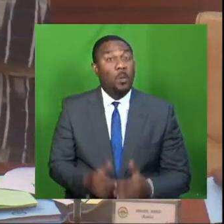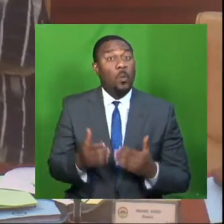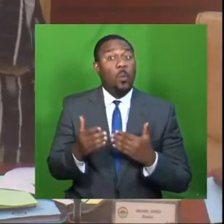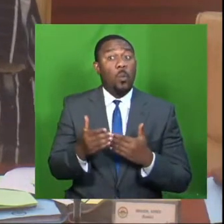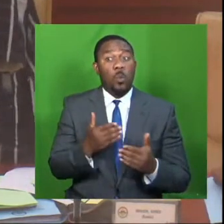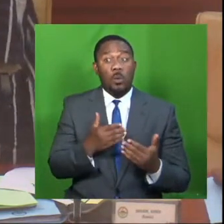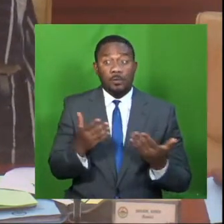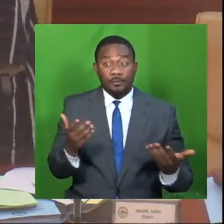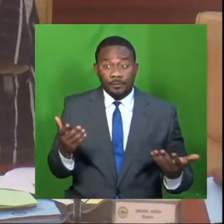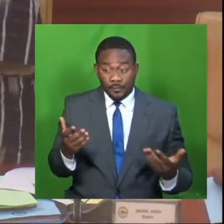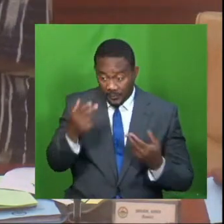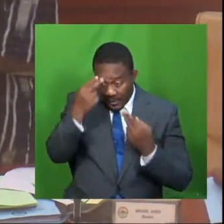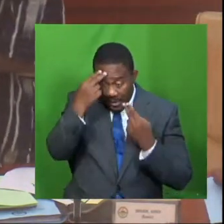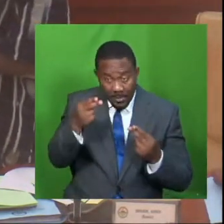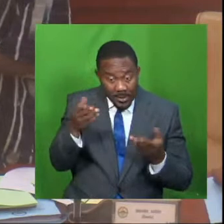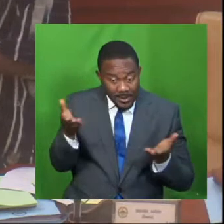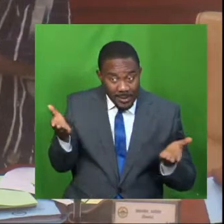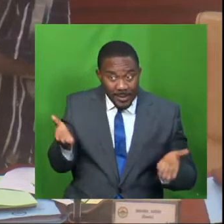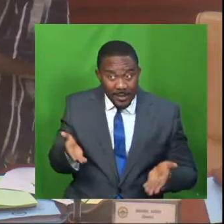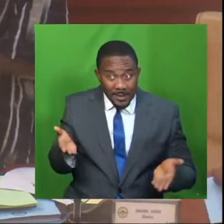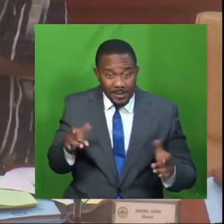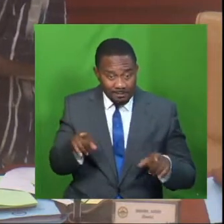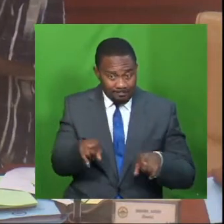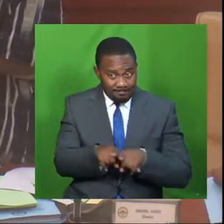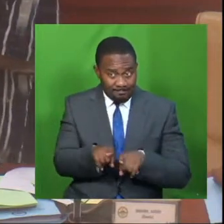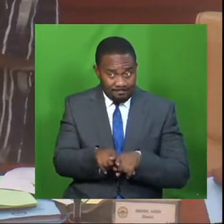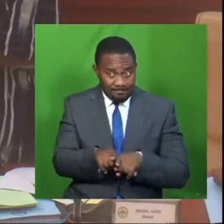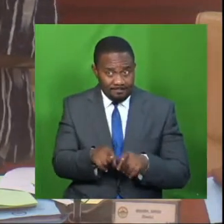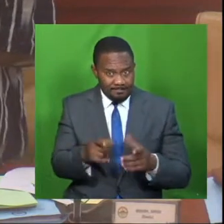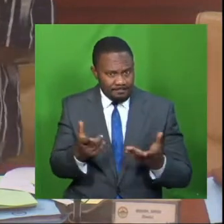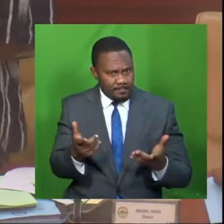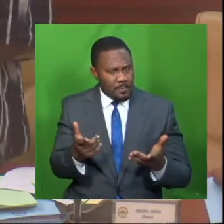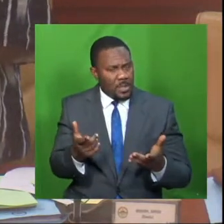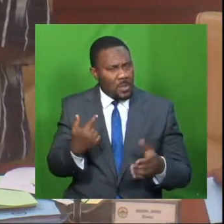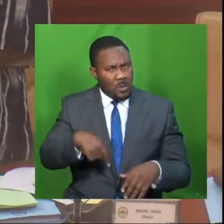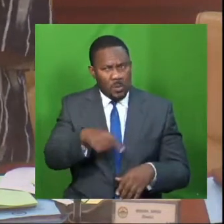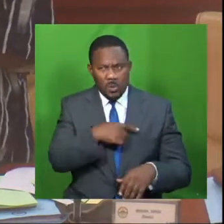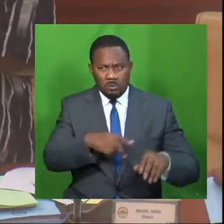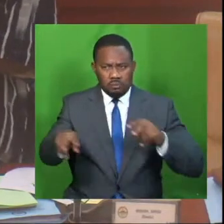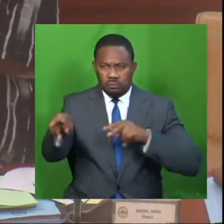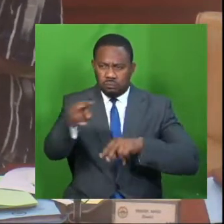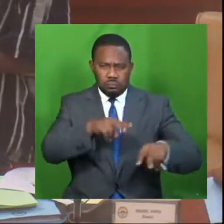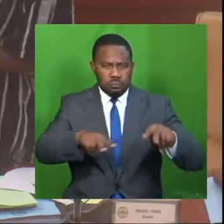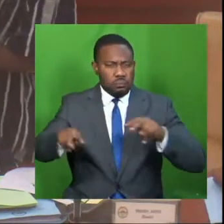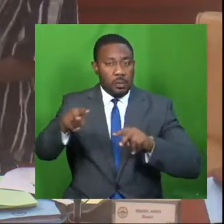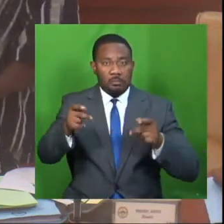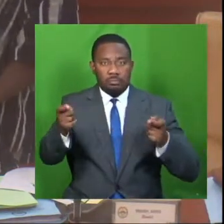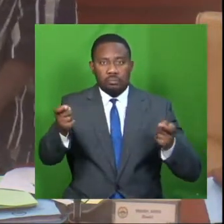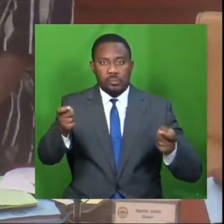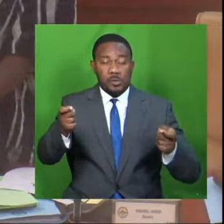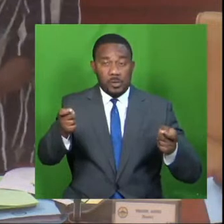how Parliament is exercising its oversight responsibility. Mr. Speaker, I think